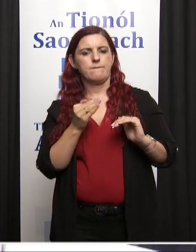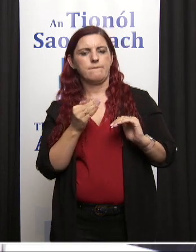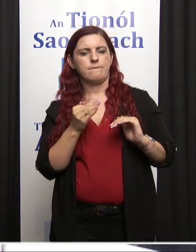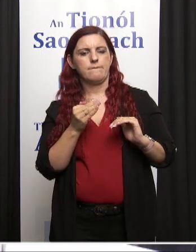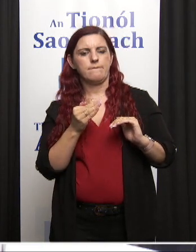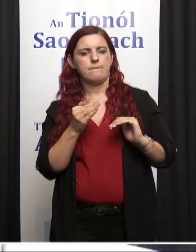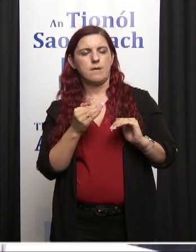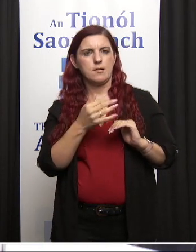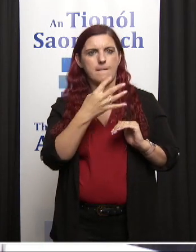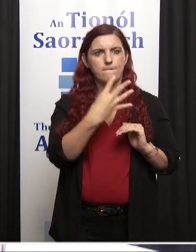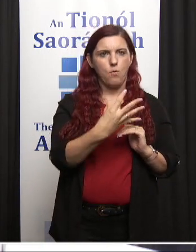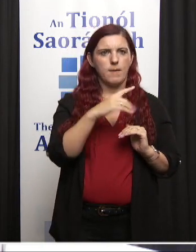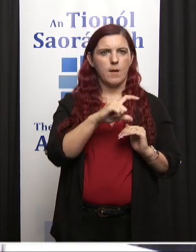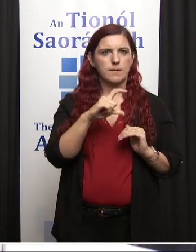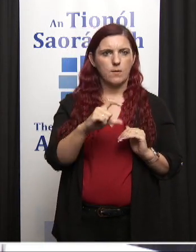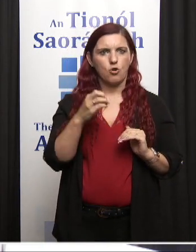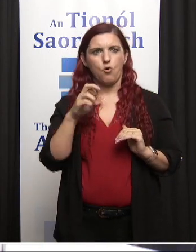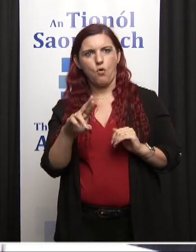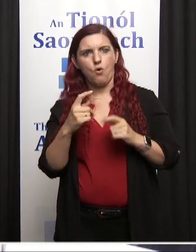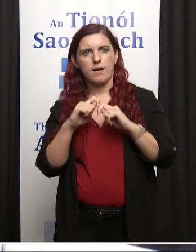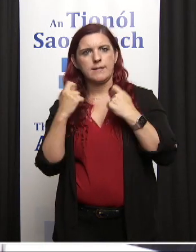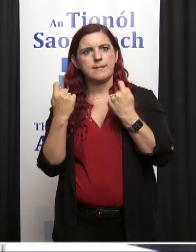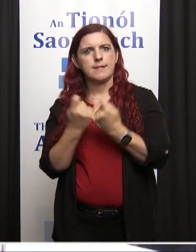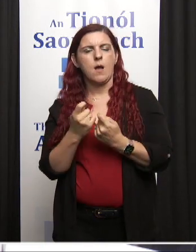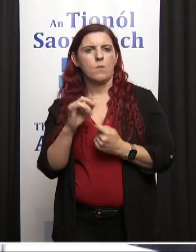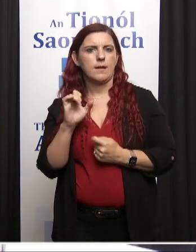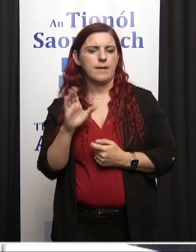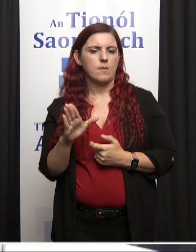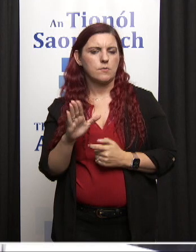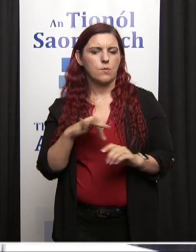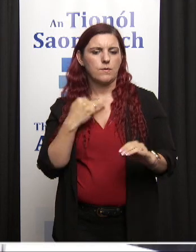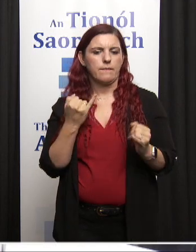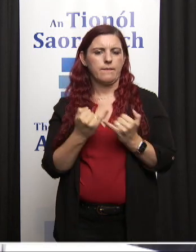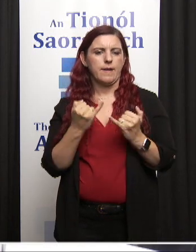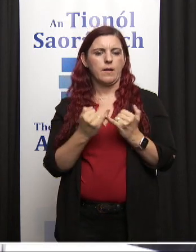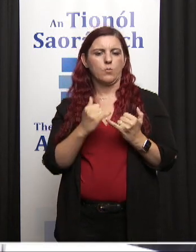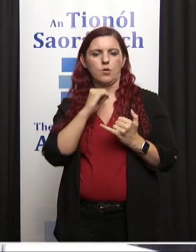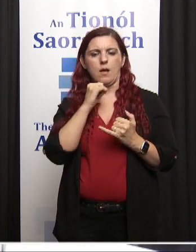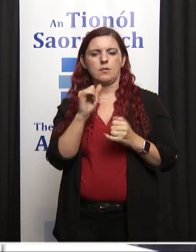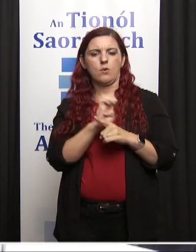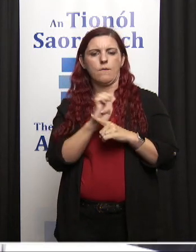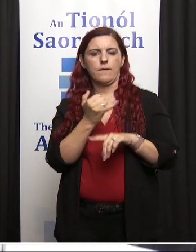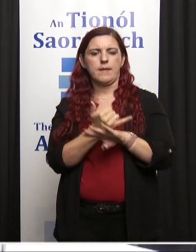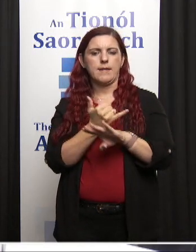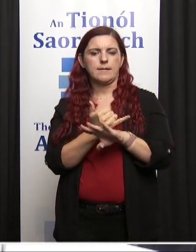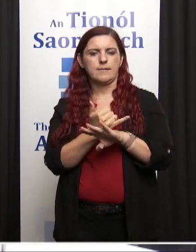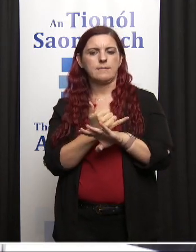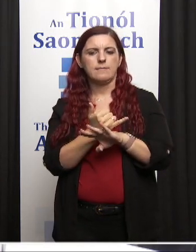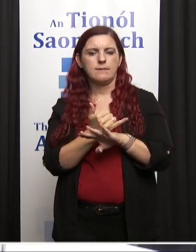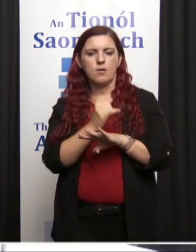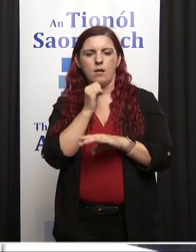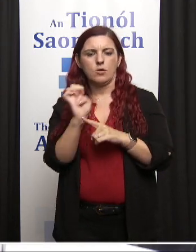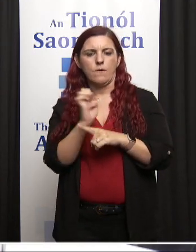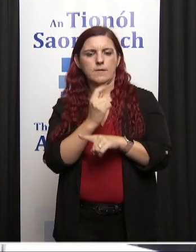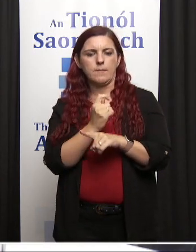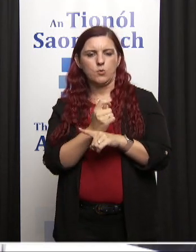4 councils or the town councils. And we feel that we just haven't had enough time to really go into that to